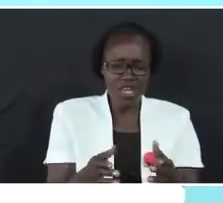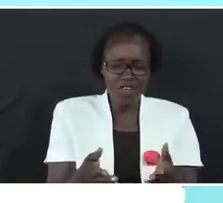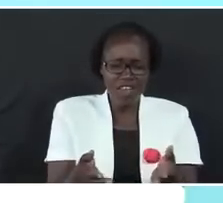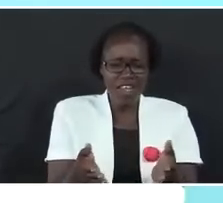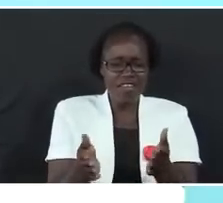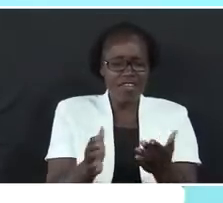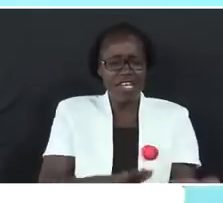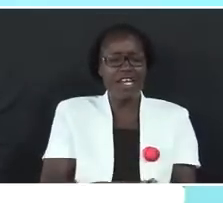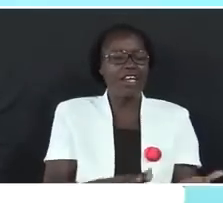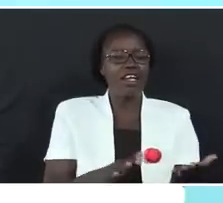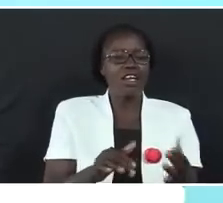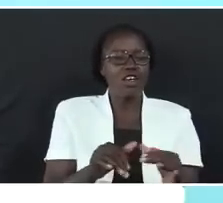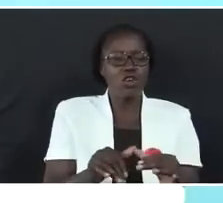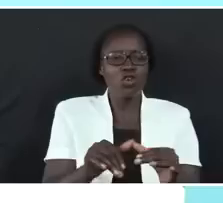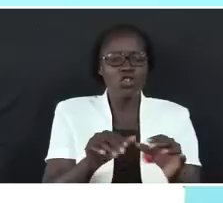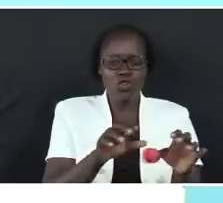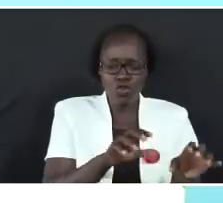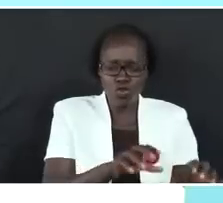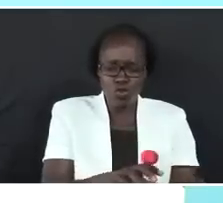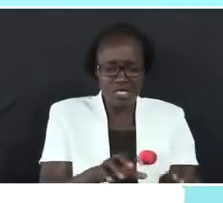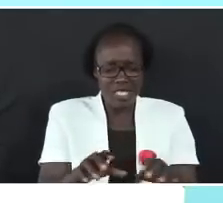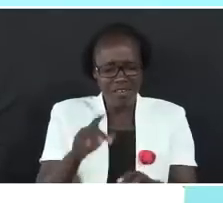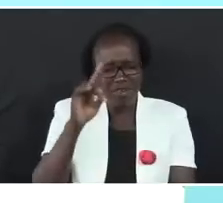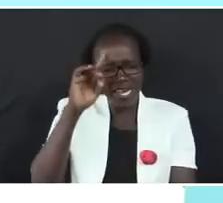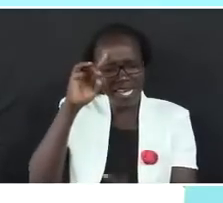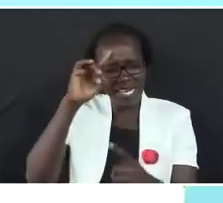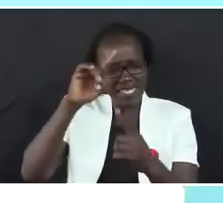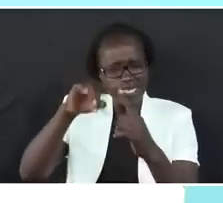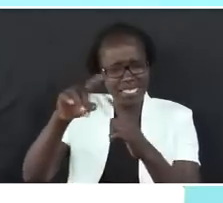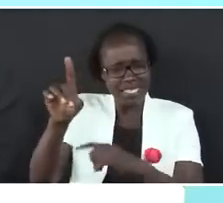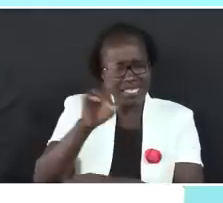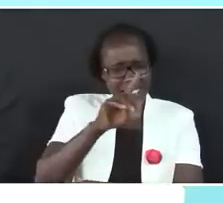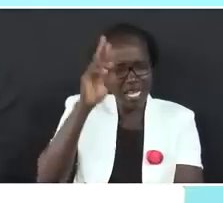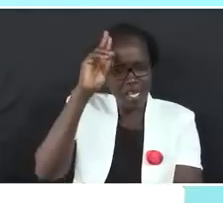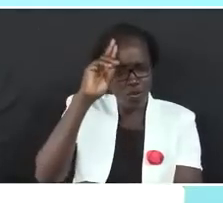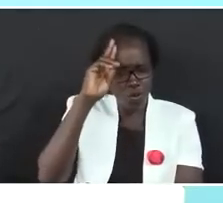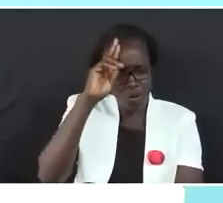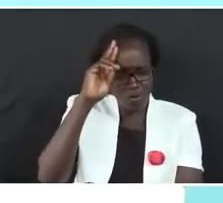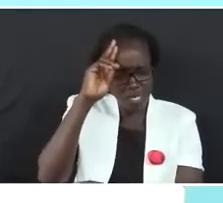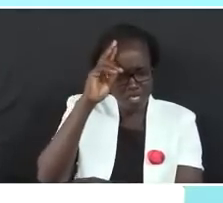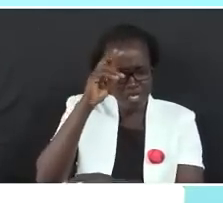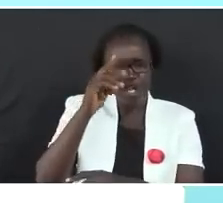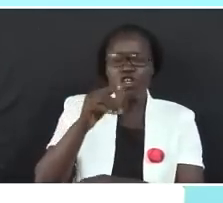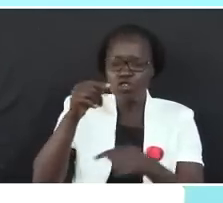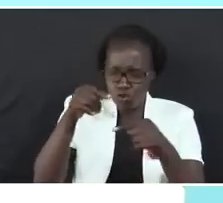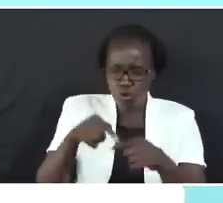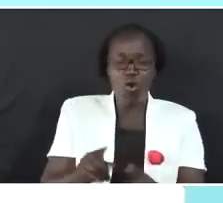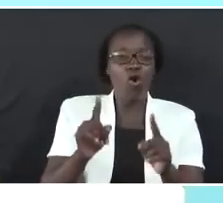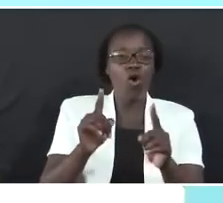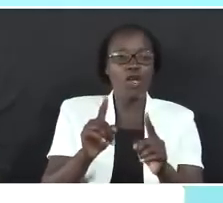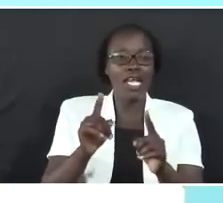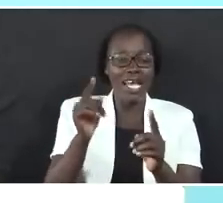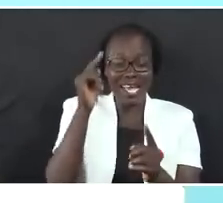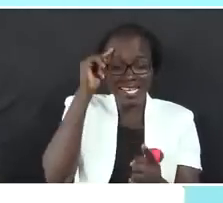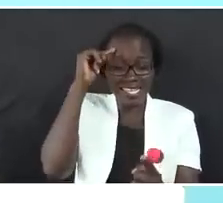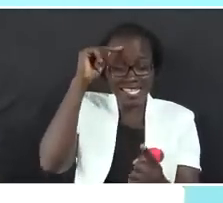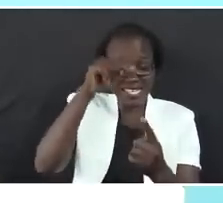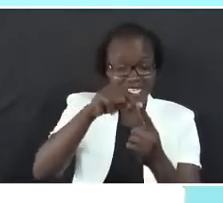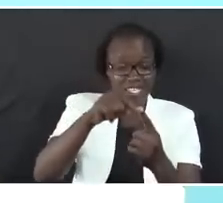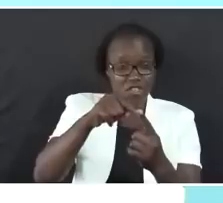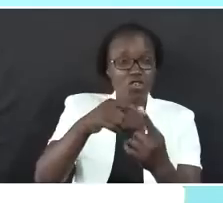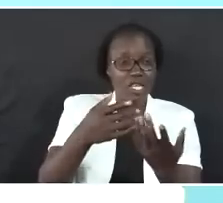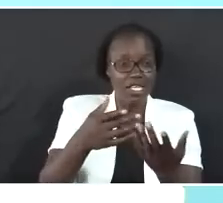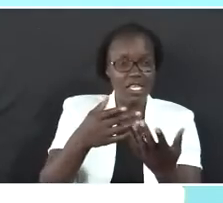will continue to suffer until the day we purpose to deliberately and intentionally know